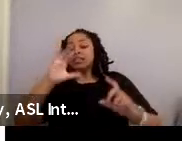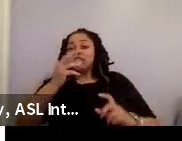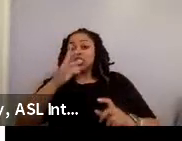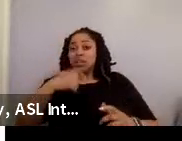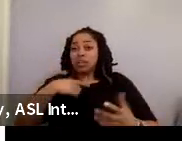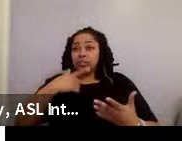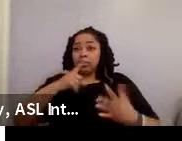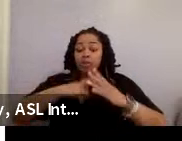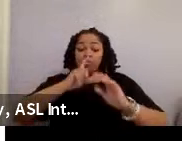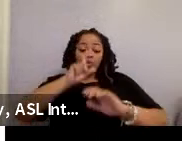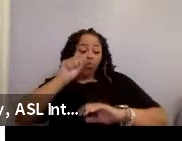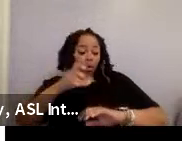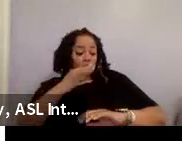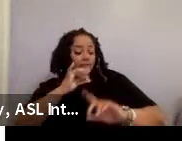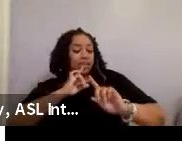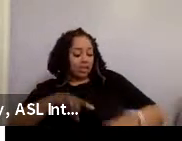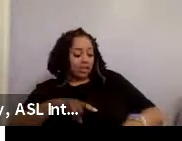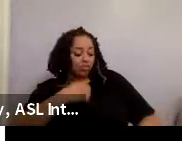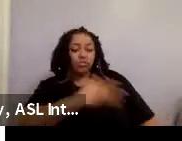and answers.